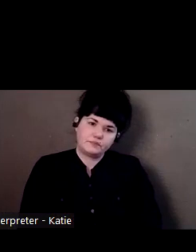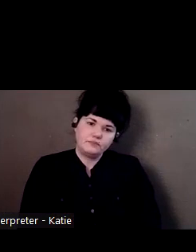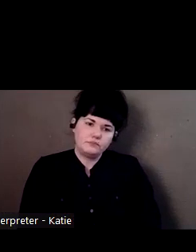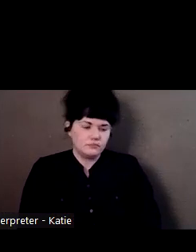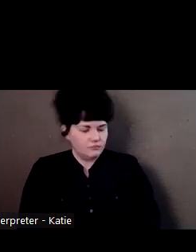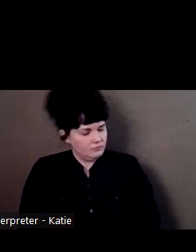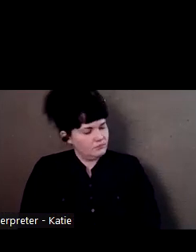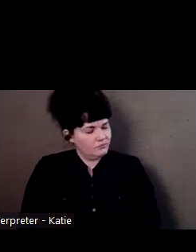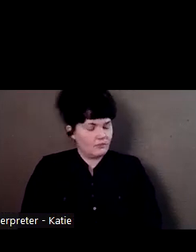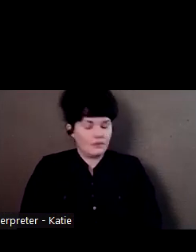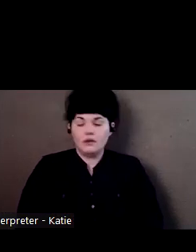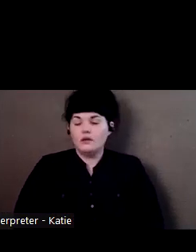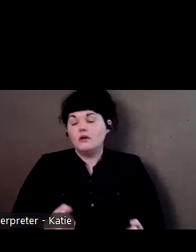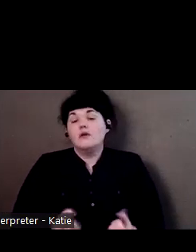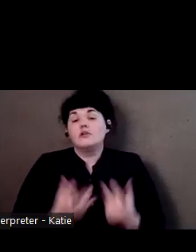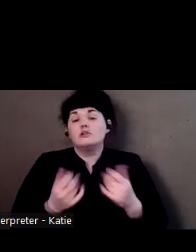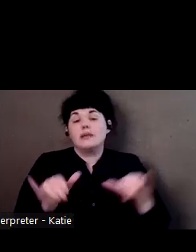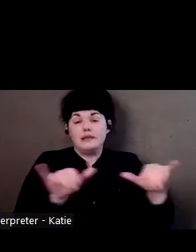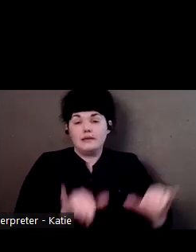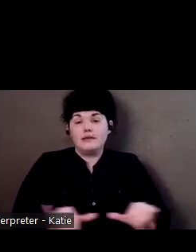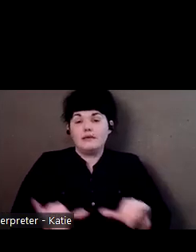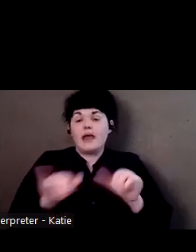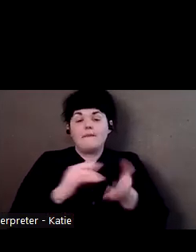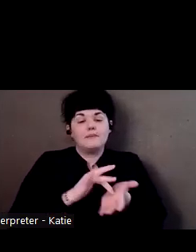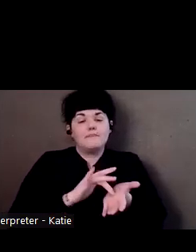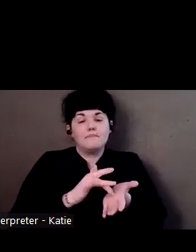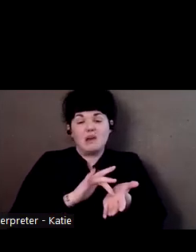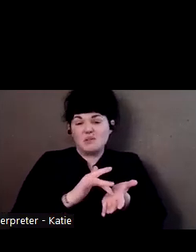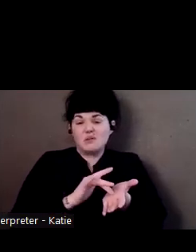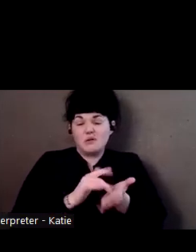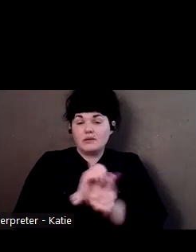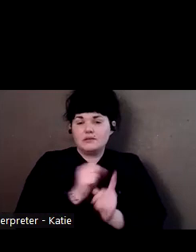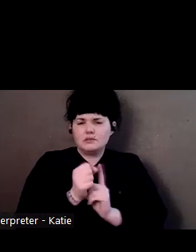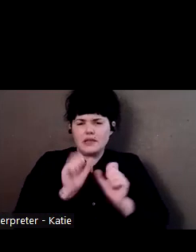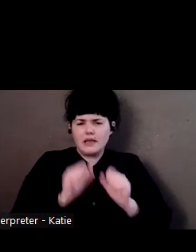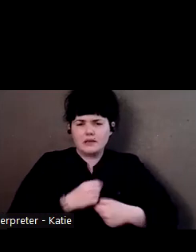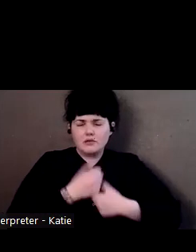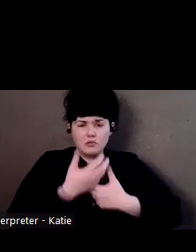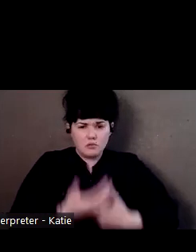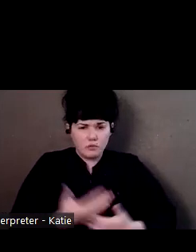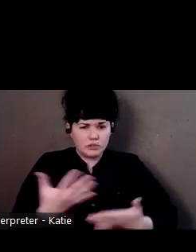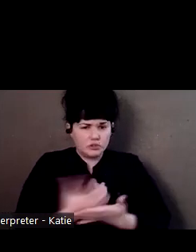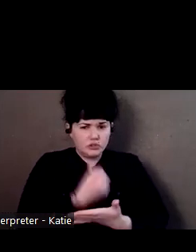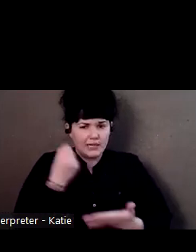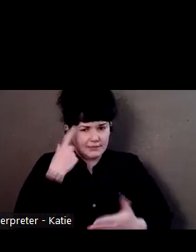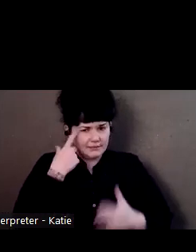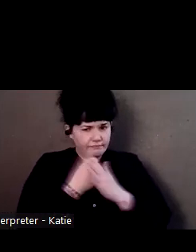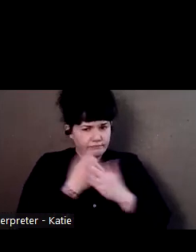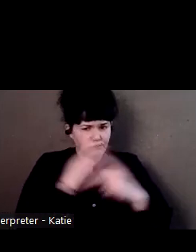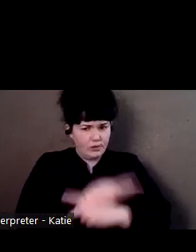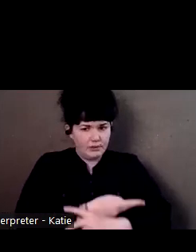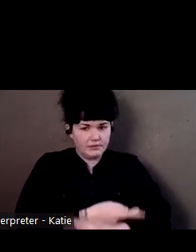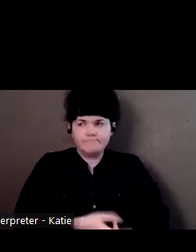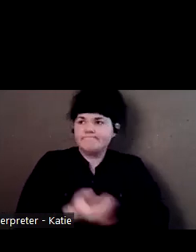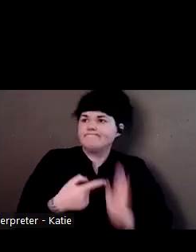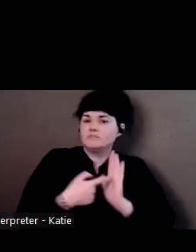So there are many common medical conditions that Ms. Robinson mentioned that can increase chances of having a stroke, such as the previous stroke or the